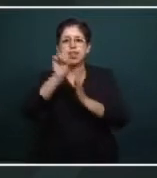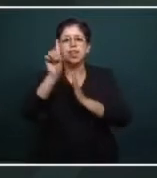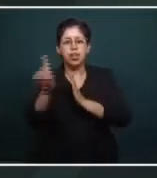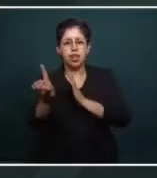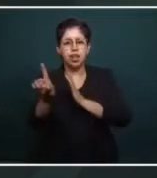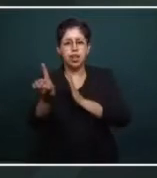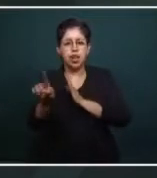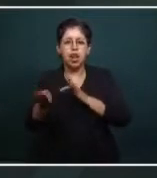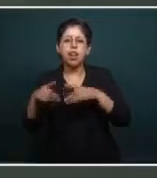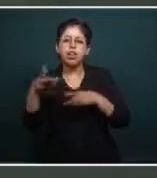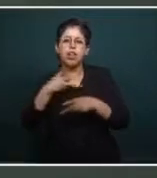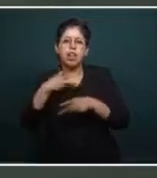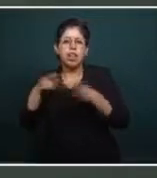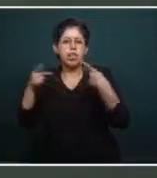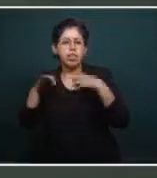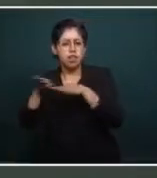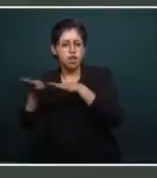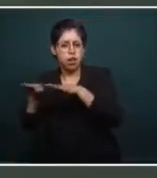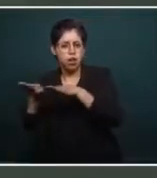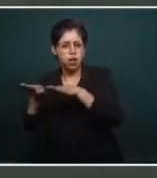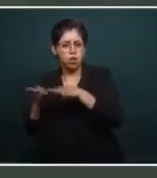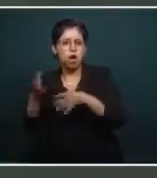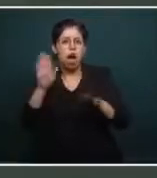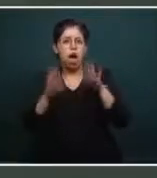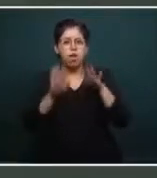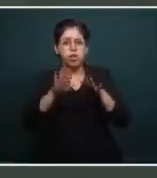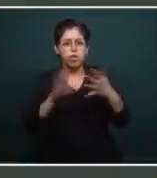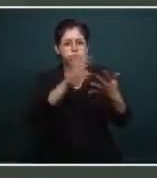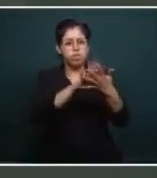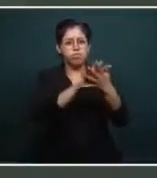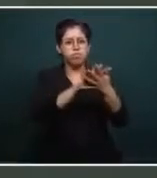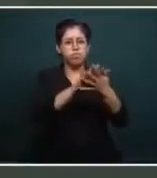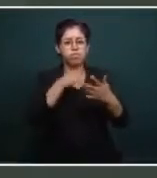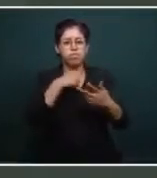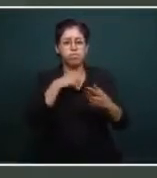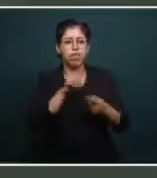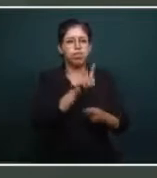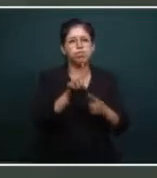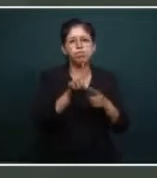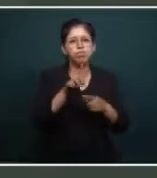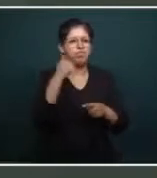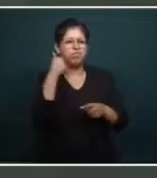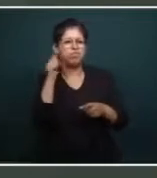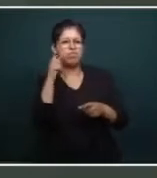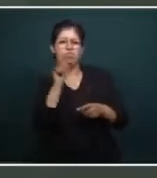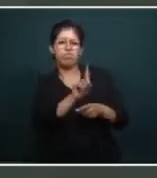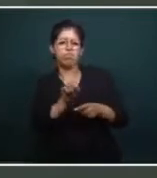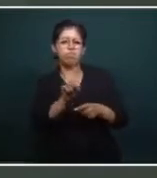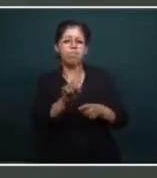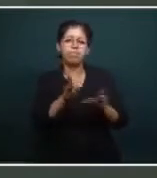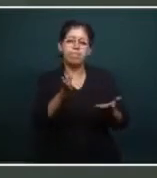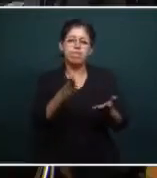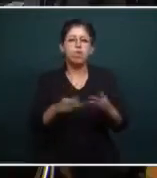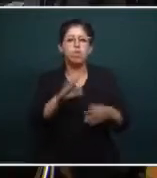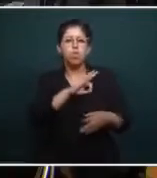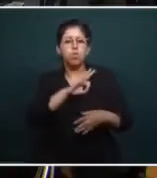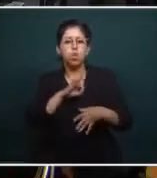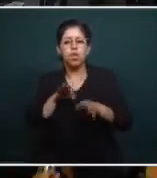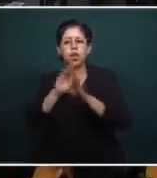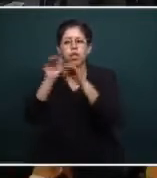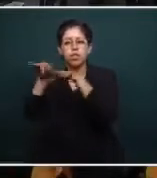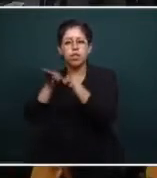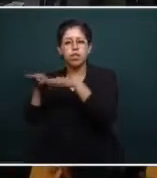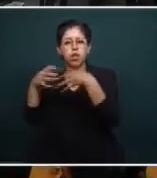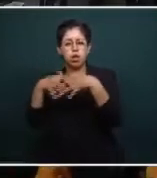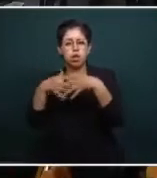a of estas tomorrow personas a to the incorporarse en una people actividad laboral. to Y esto incorporate themselves in a también labor capacitándolos en and artes, oficios so we'll que les help